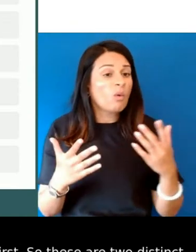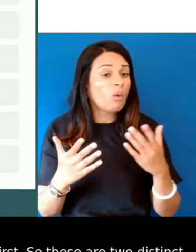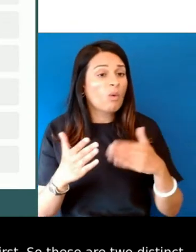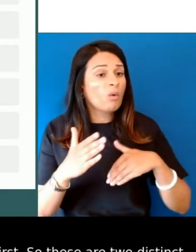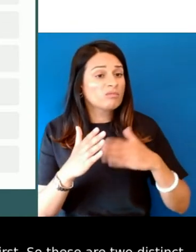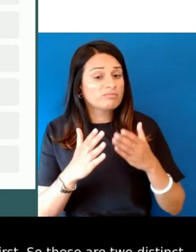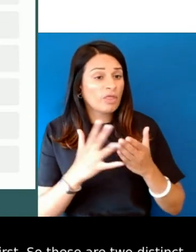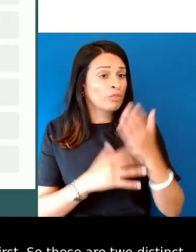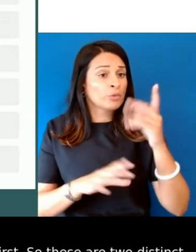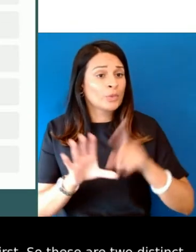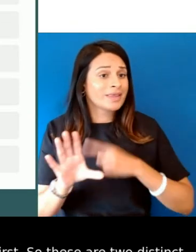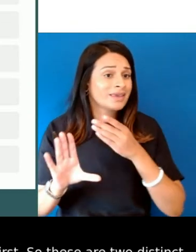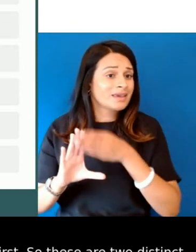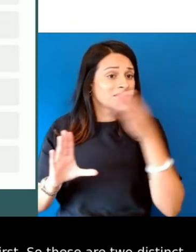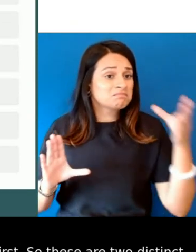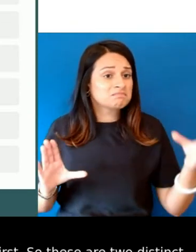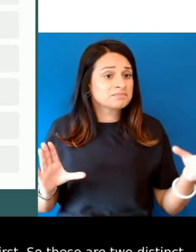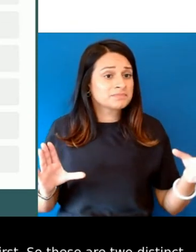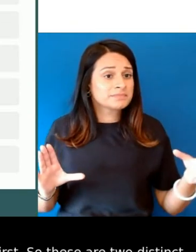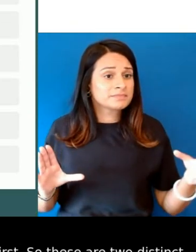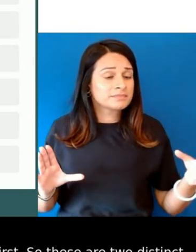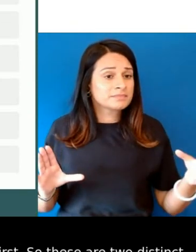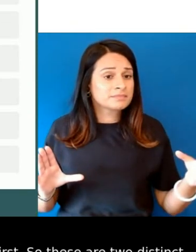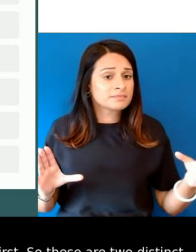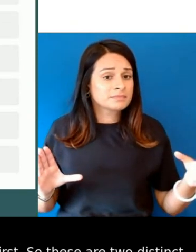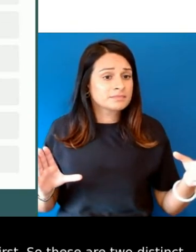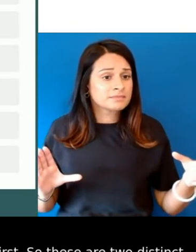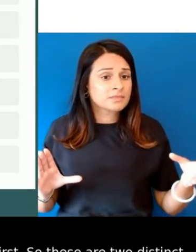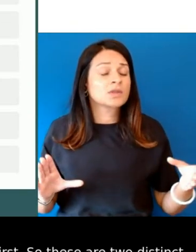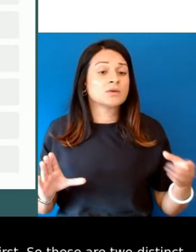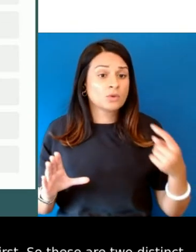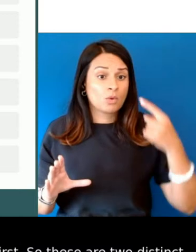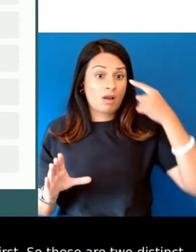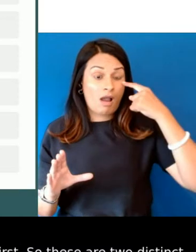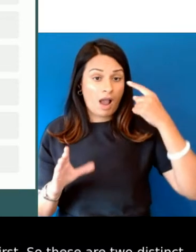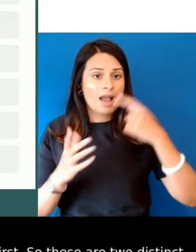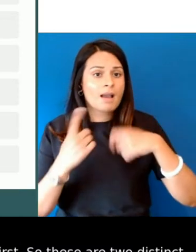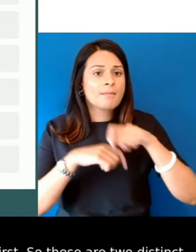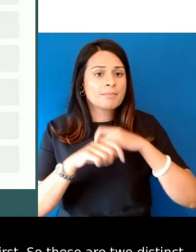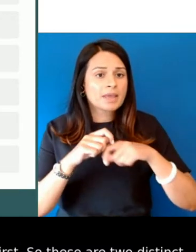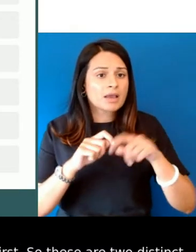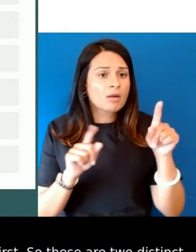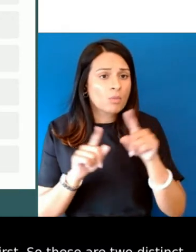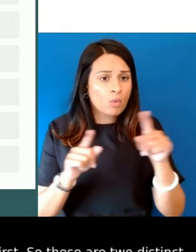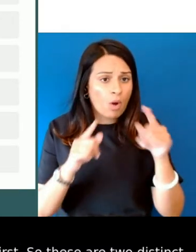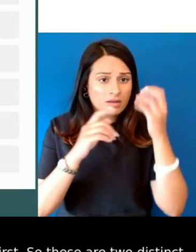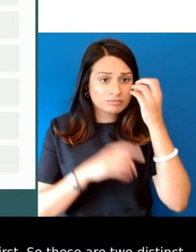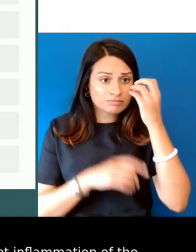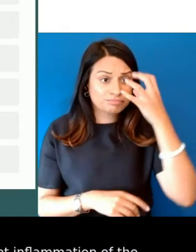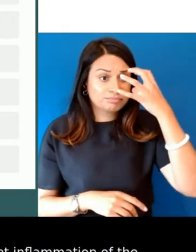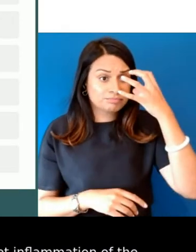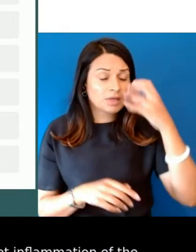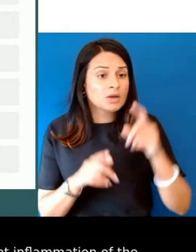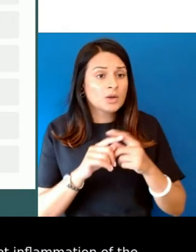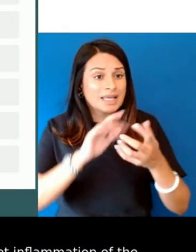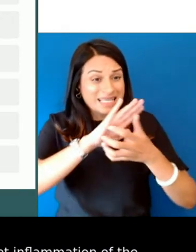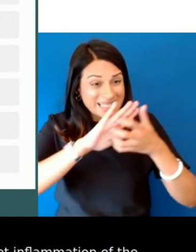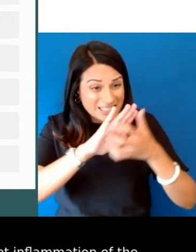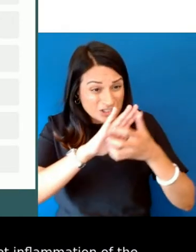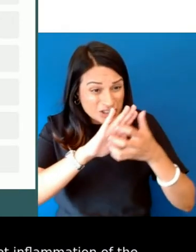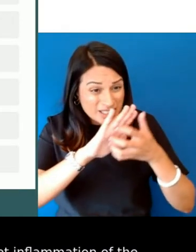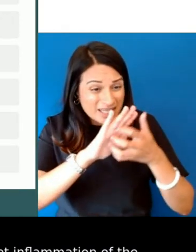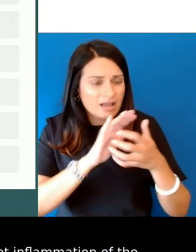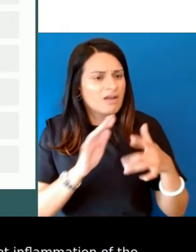you get inflammation of the conjunctiva and you can get increased vasodilation itching photophobia and it feels like